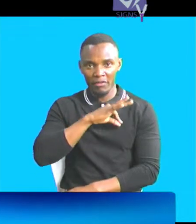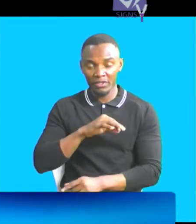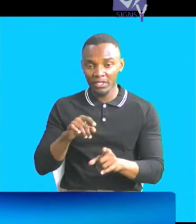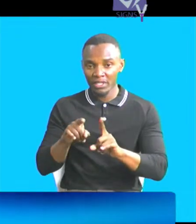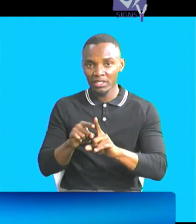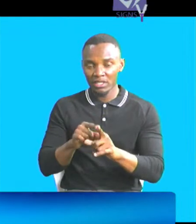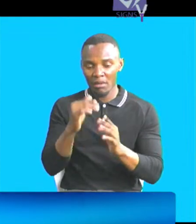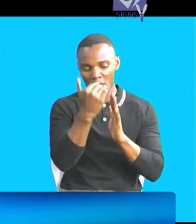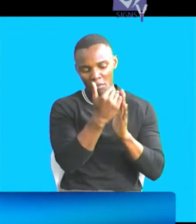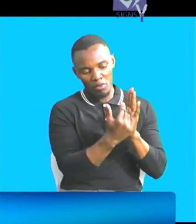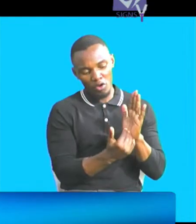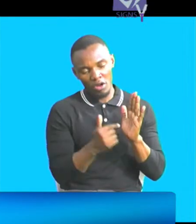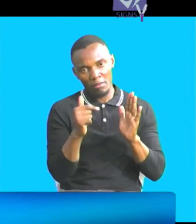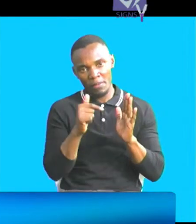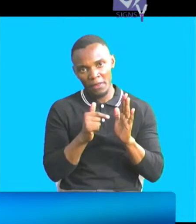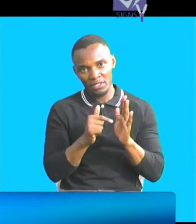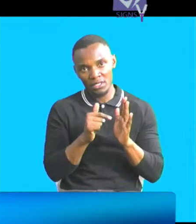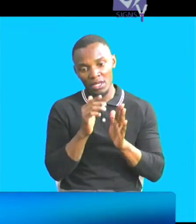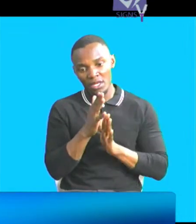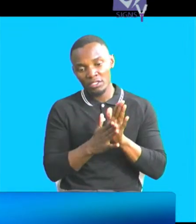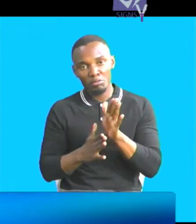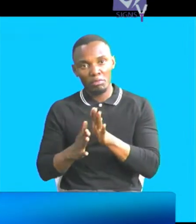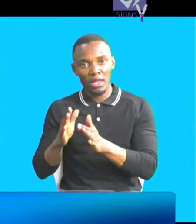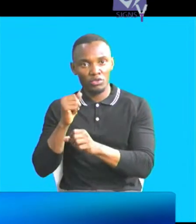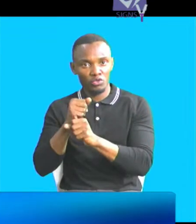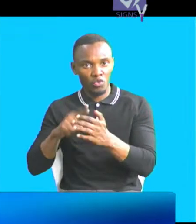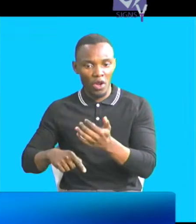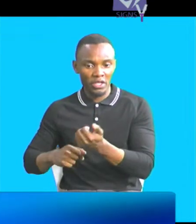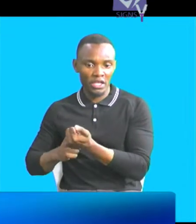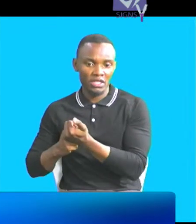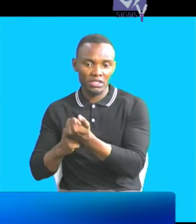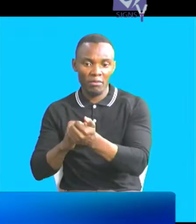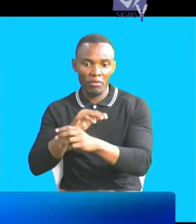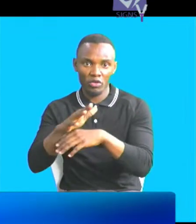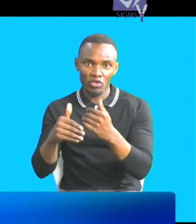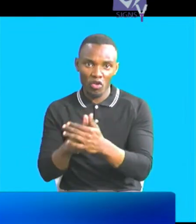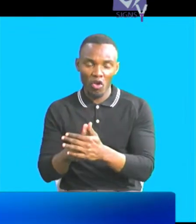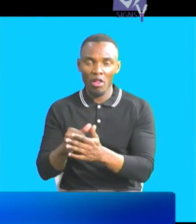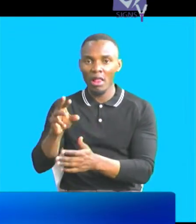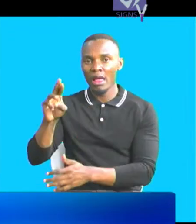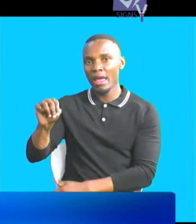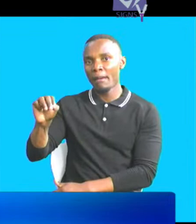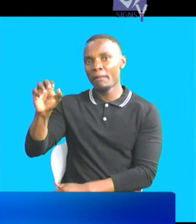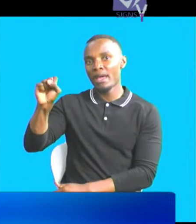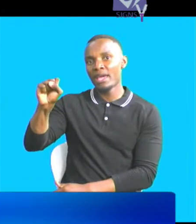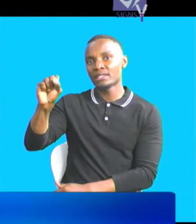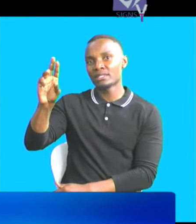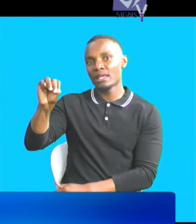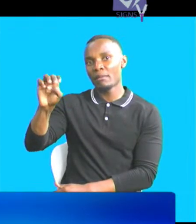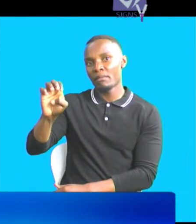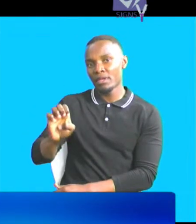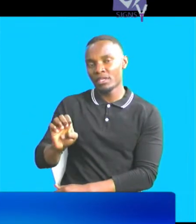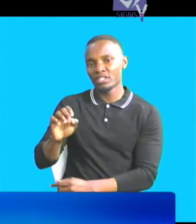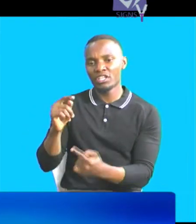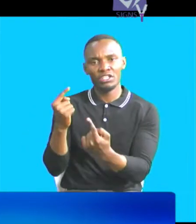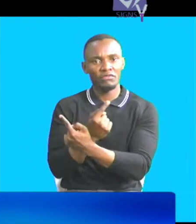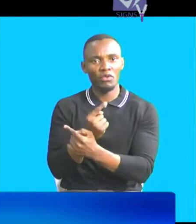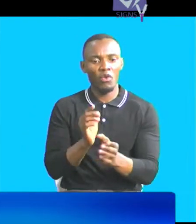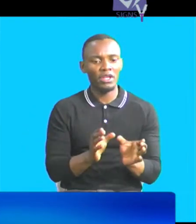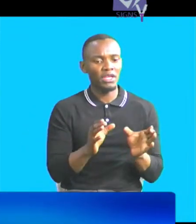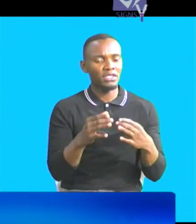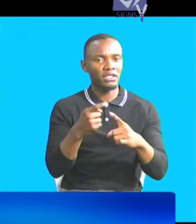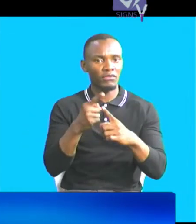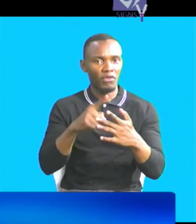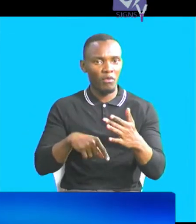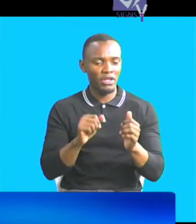is organized to support all MSMEs in various sectors from 10,000